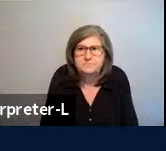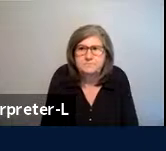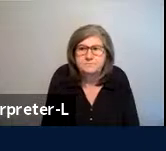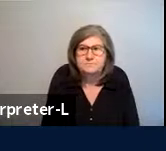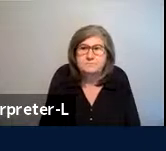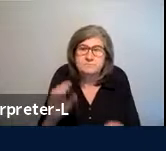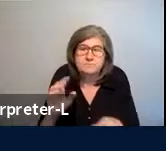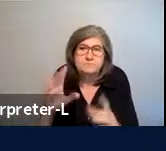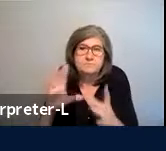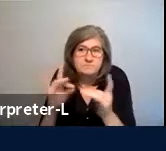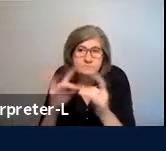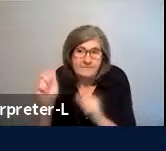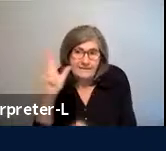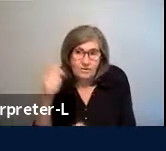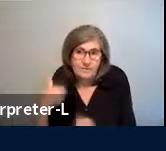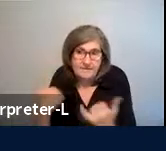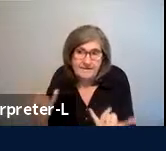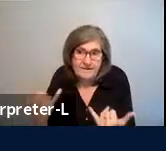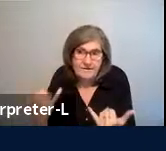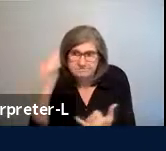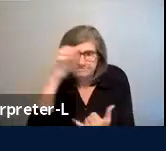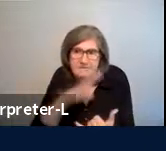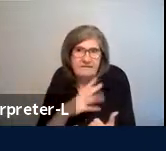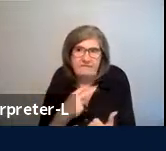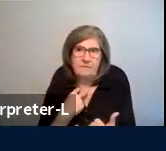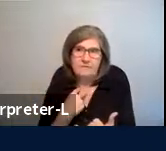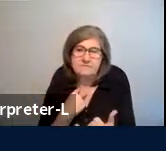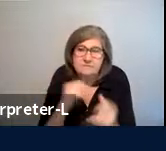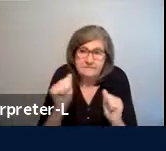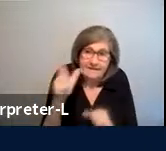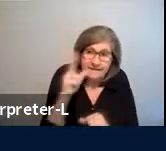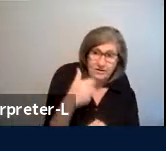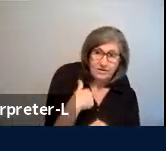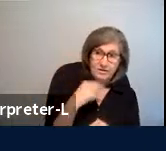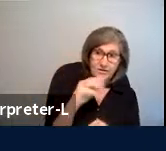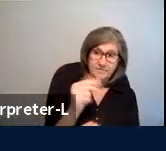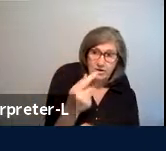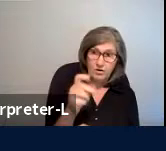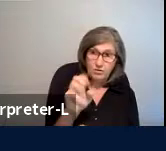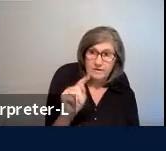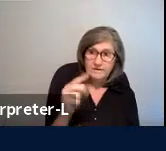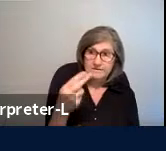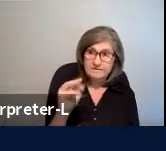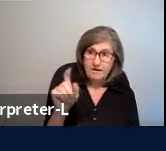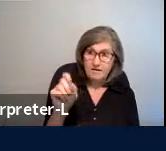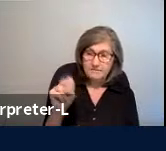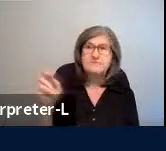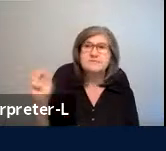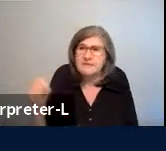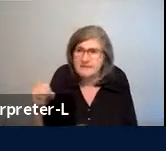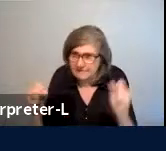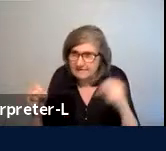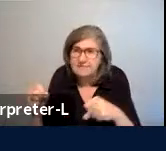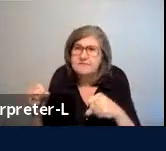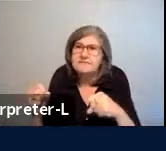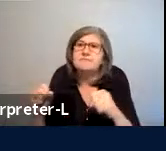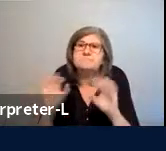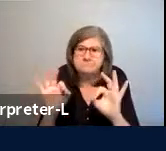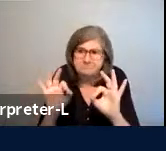Can you hear me now, Marcy? Yeah. I Can you hear me, Margaret Thompson? Yep. Yes. And we can hear you.